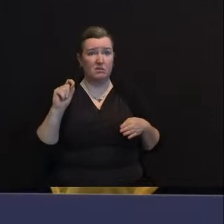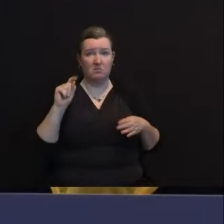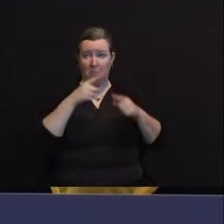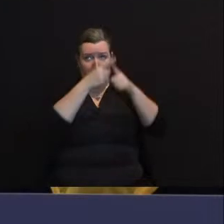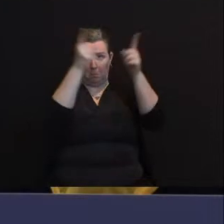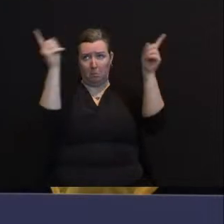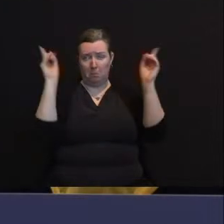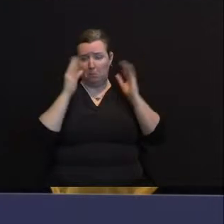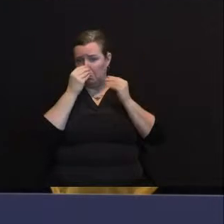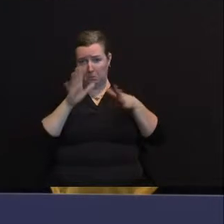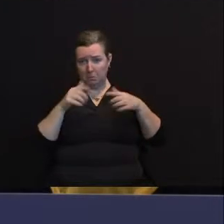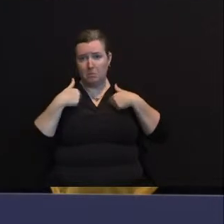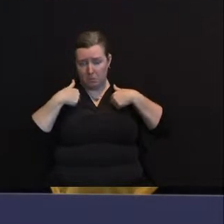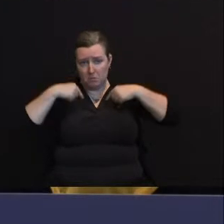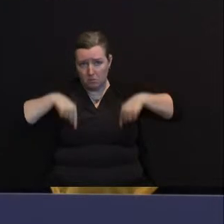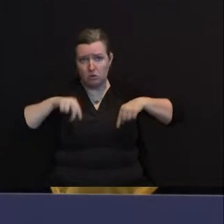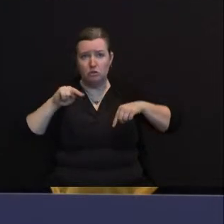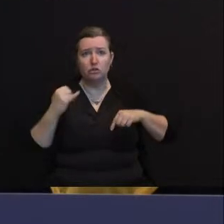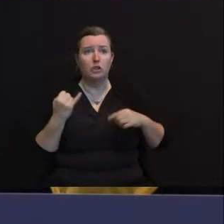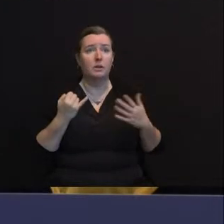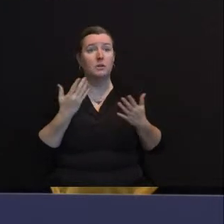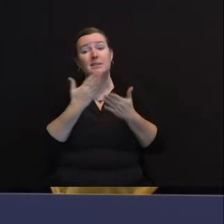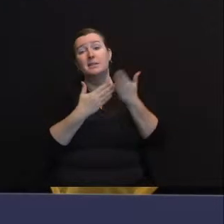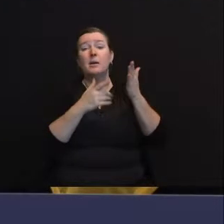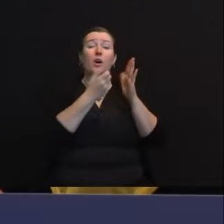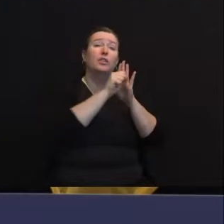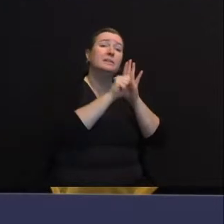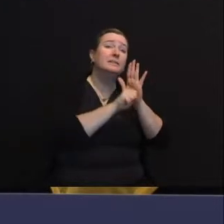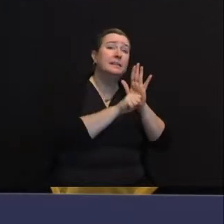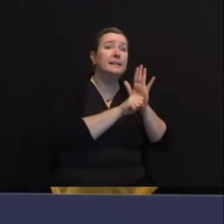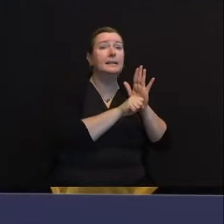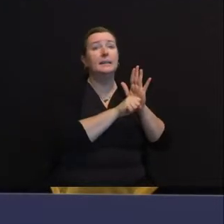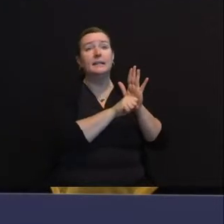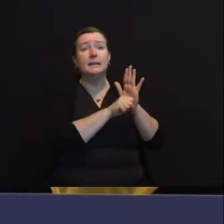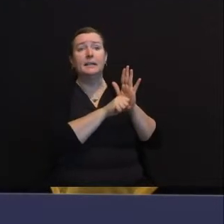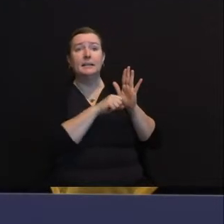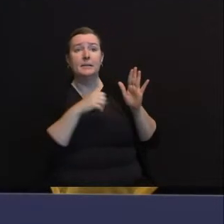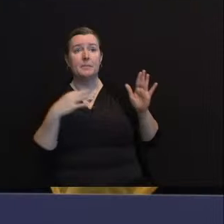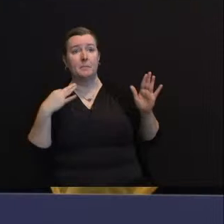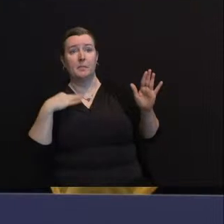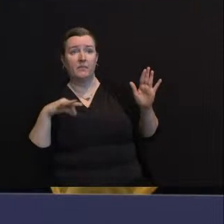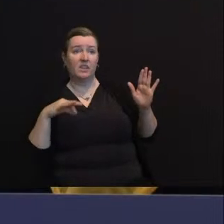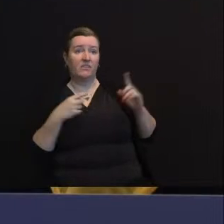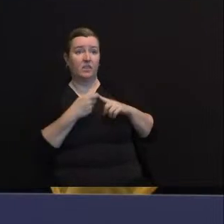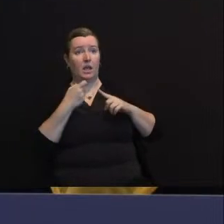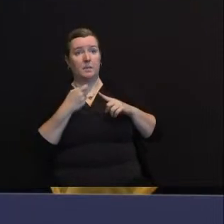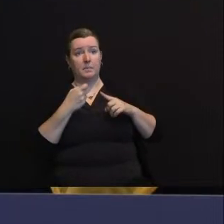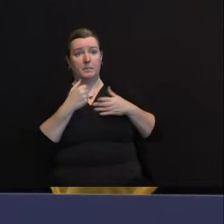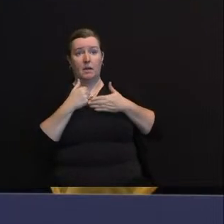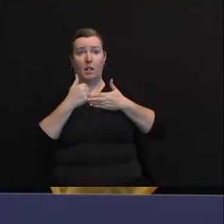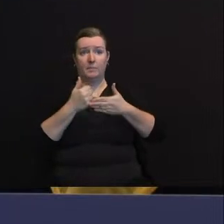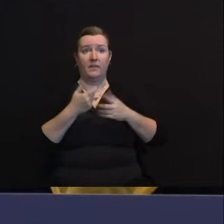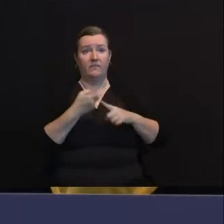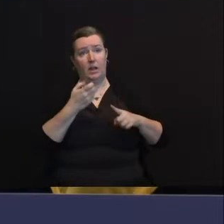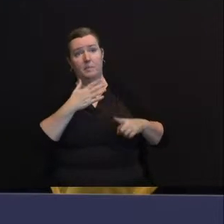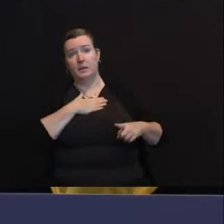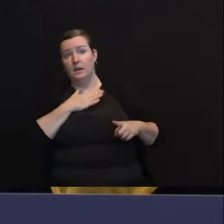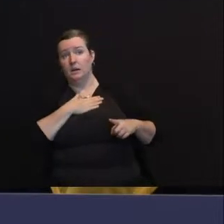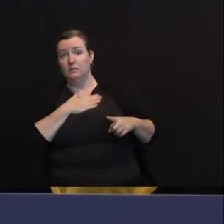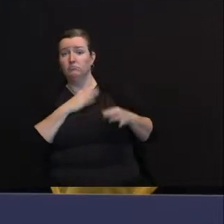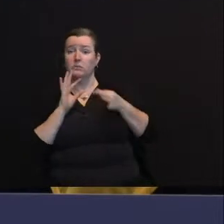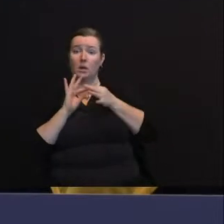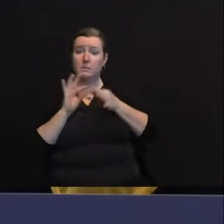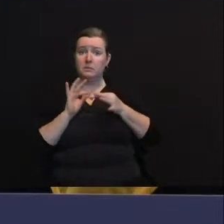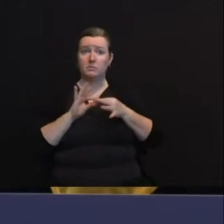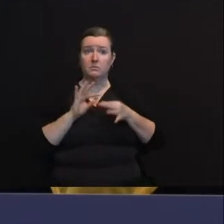If there's some amount of spillage and there's some amount of good, especially if a life can be saved based on something that we say or do,